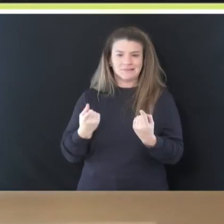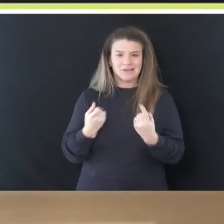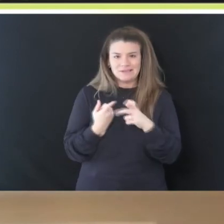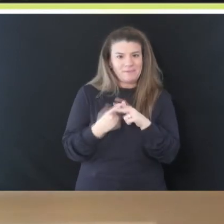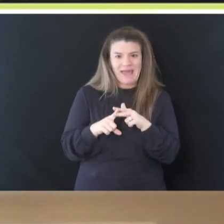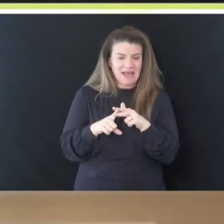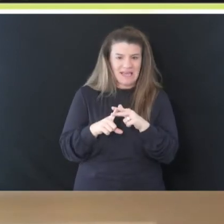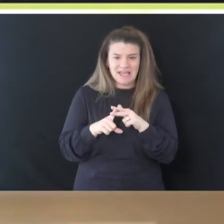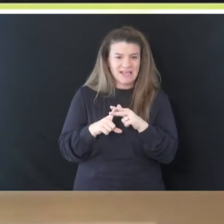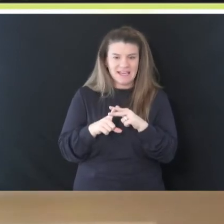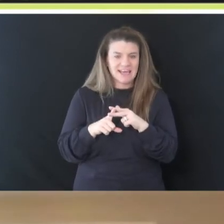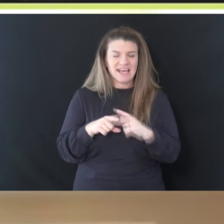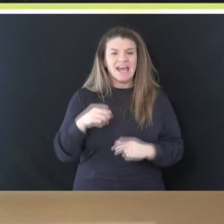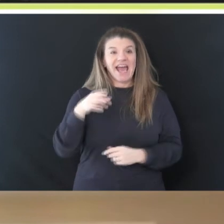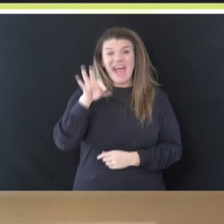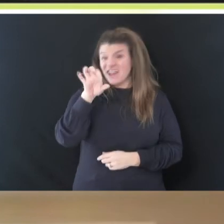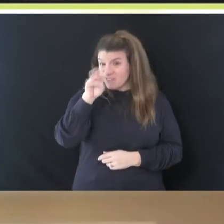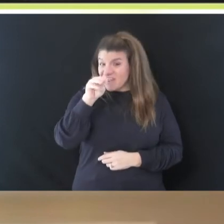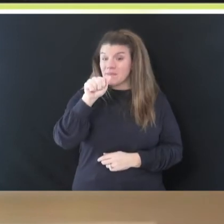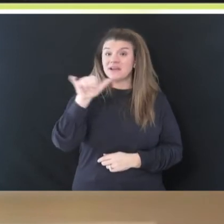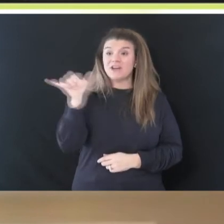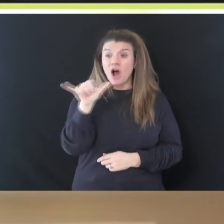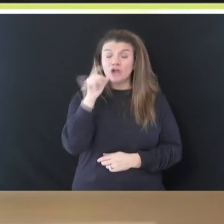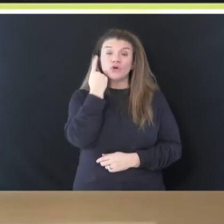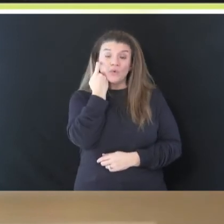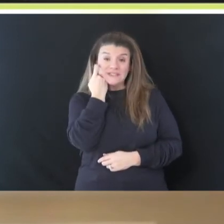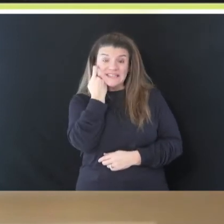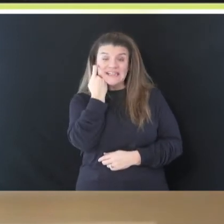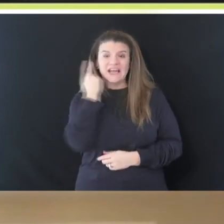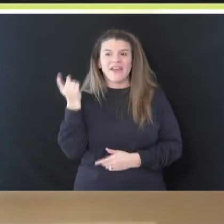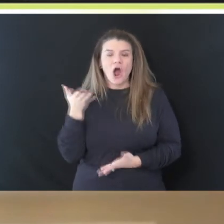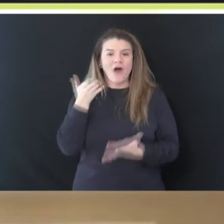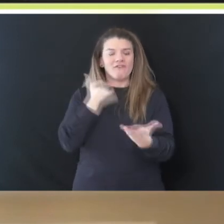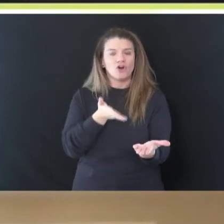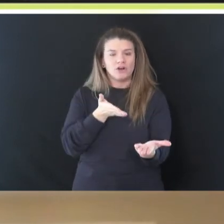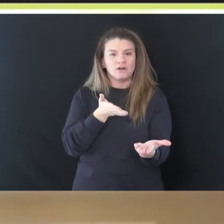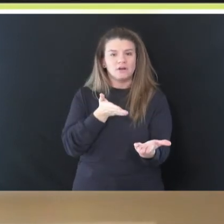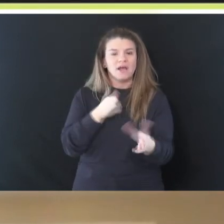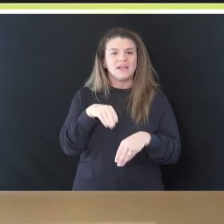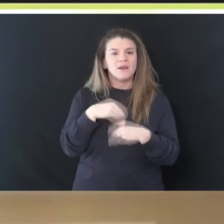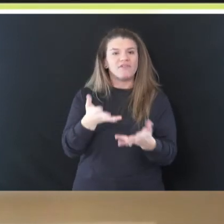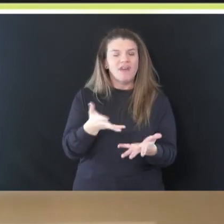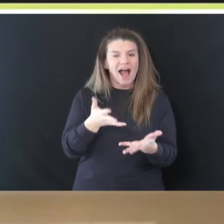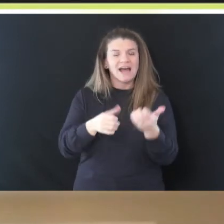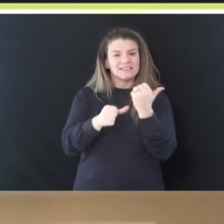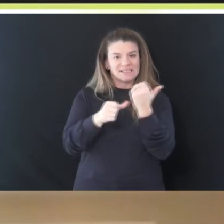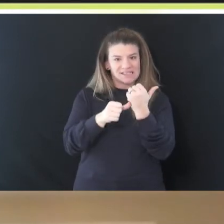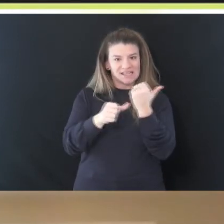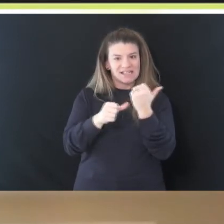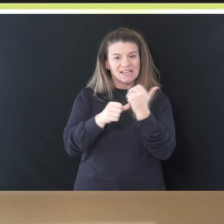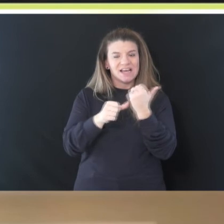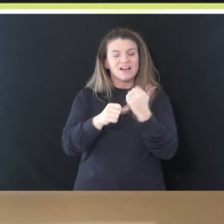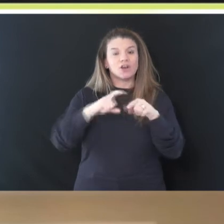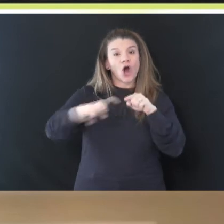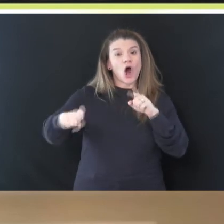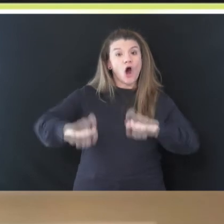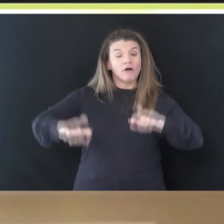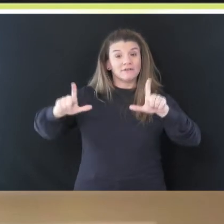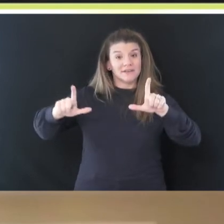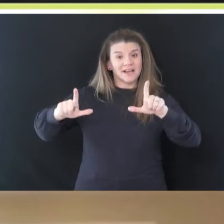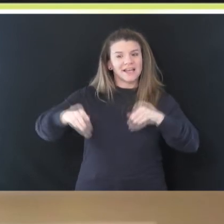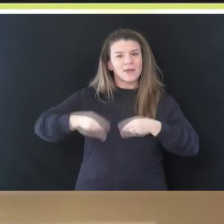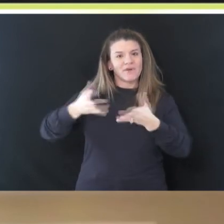up. And FEMA has also just recently offered to provide assistance to our call line, to provide